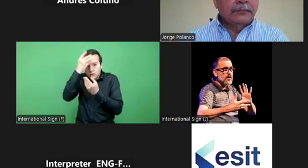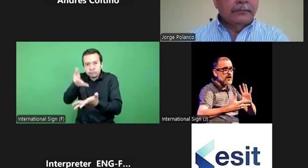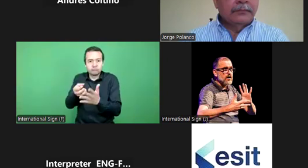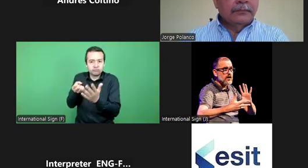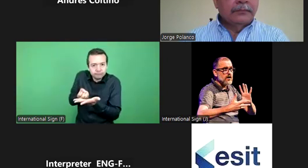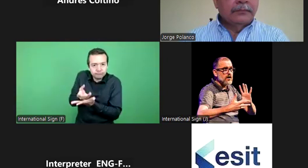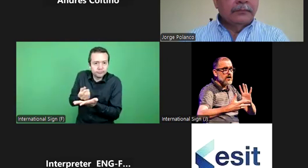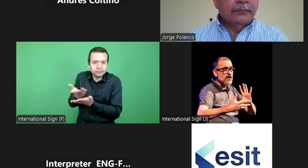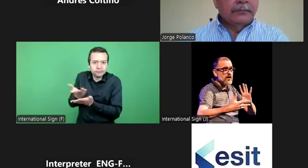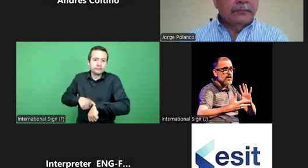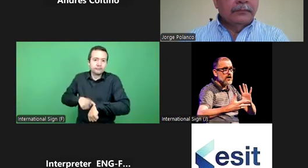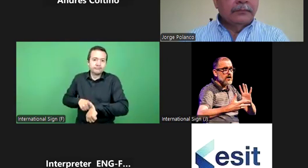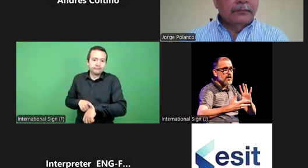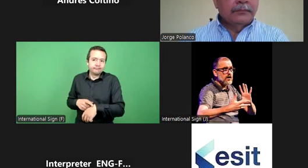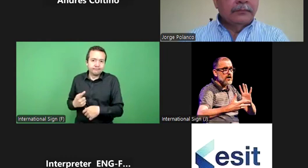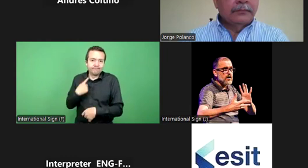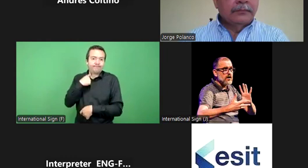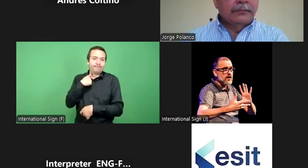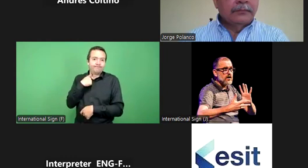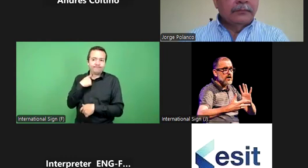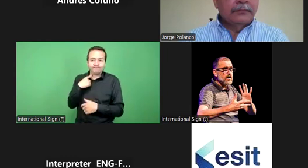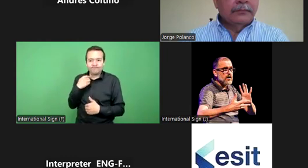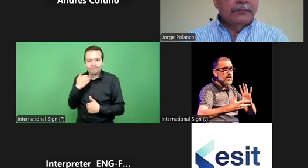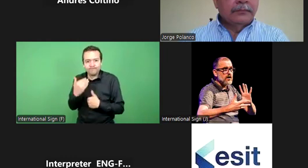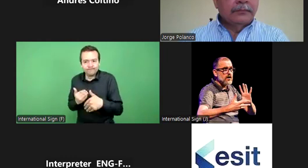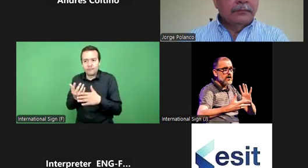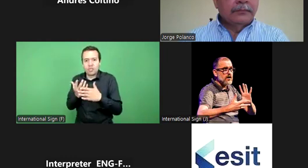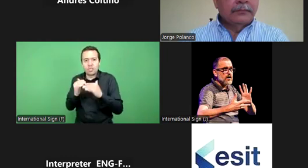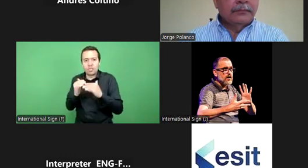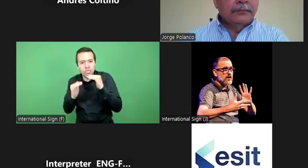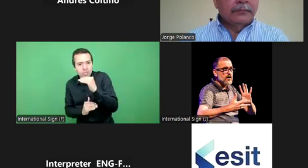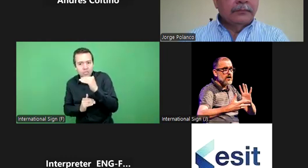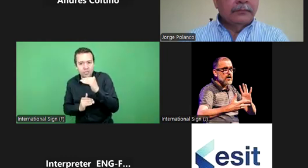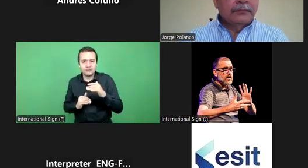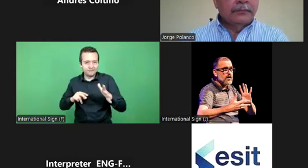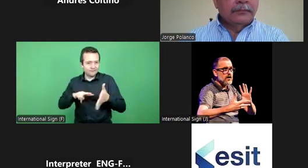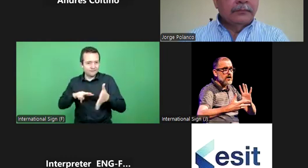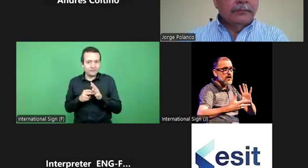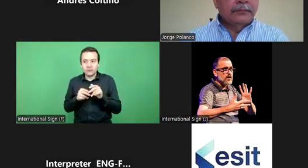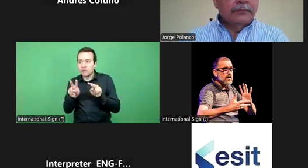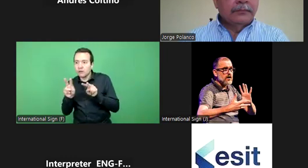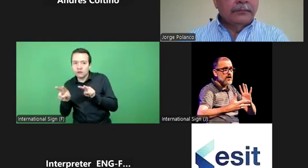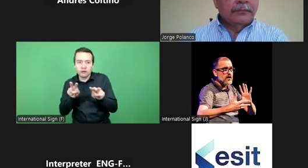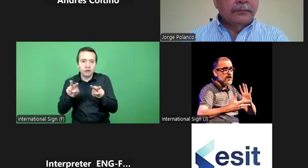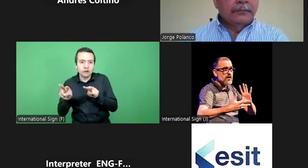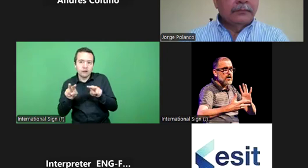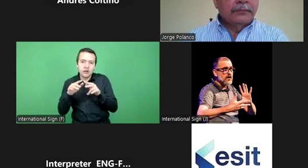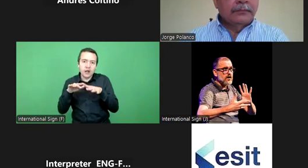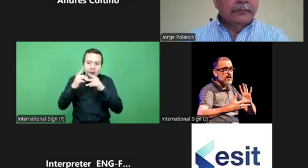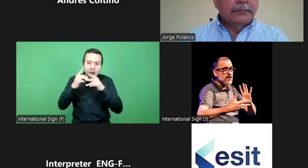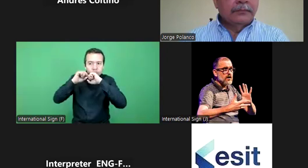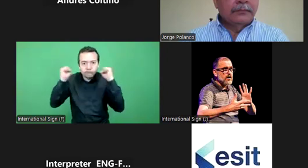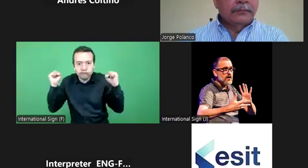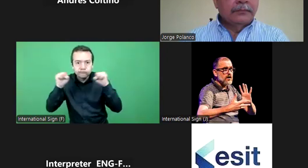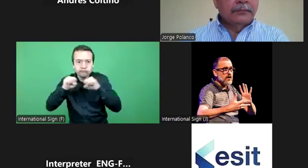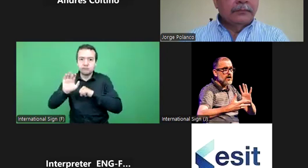the public health trends. But we looked at this as coming out of the assessment, we look at this as some